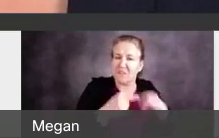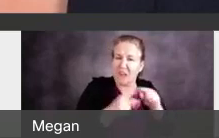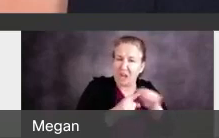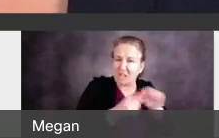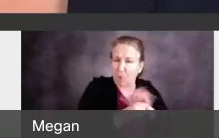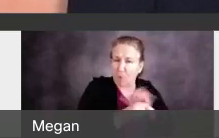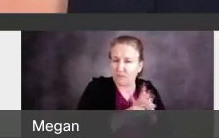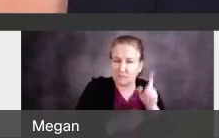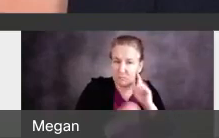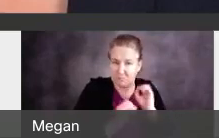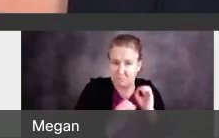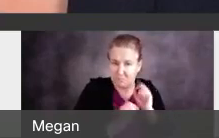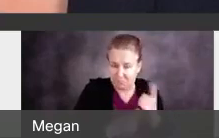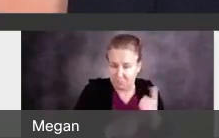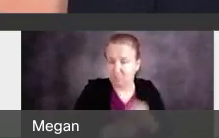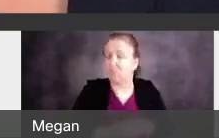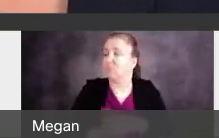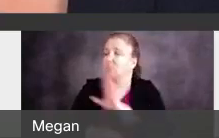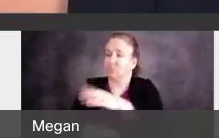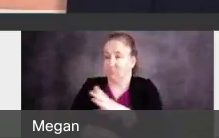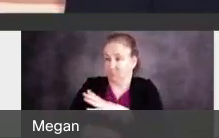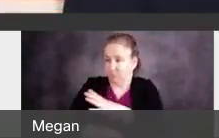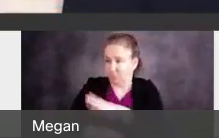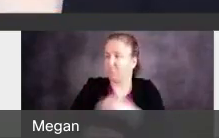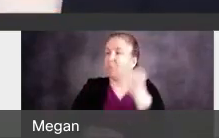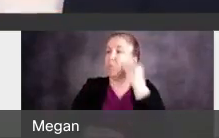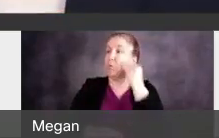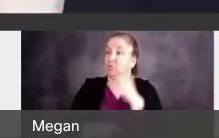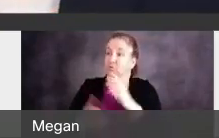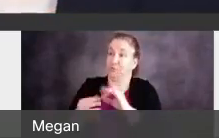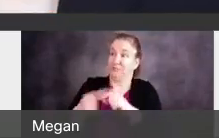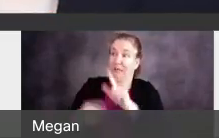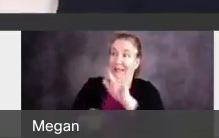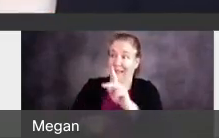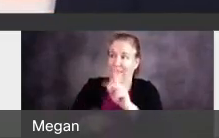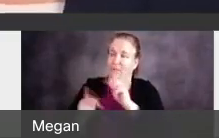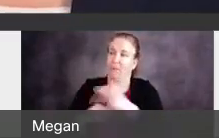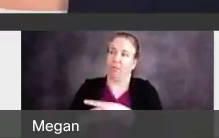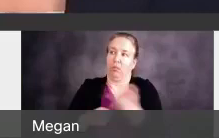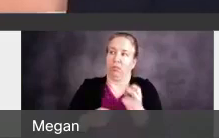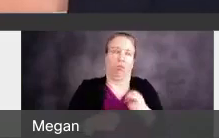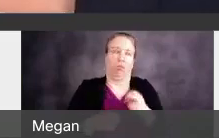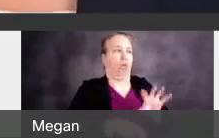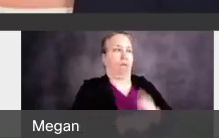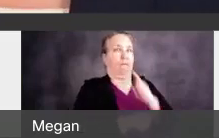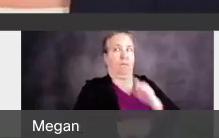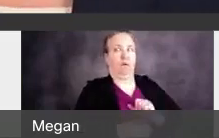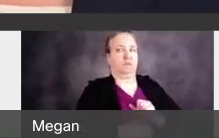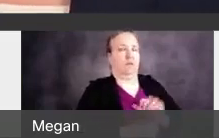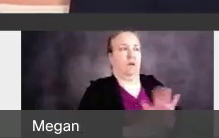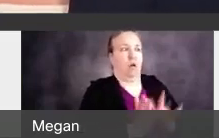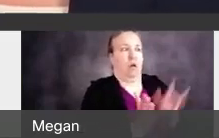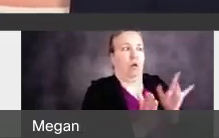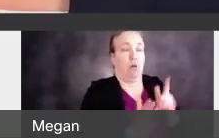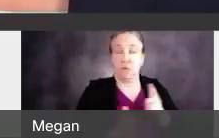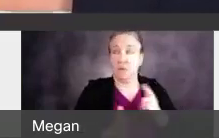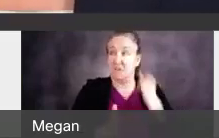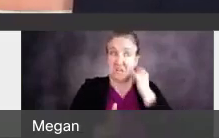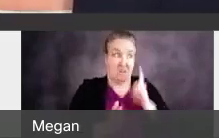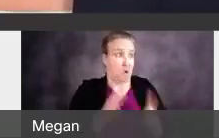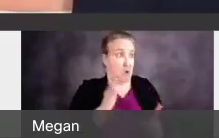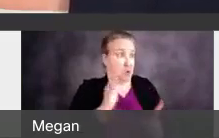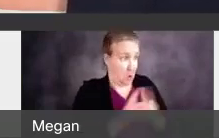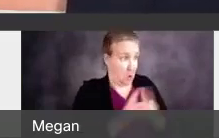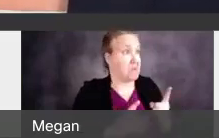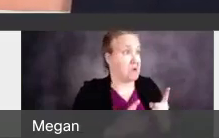has inappropriately taken a link and scheduled an appointment for themselves, is there a way when they show up for that appointment